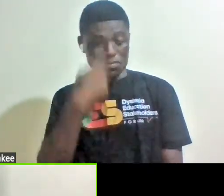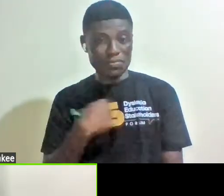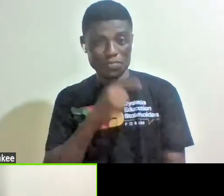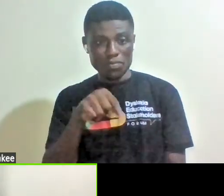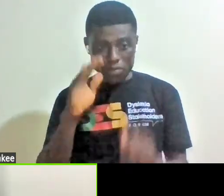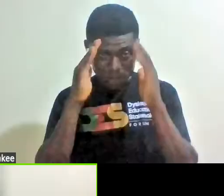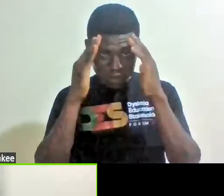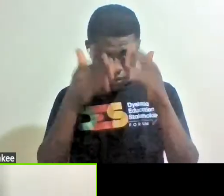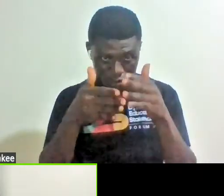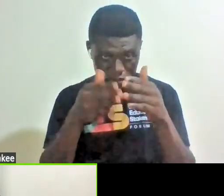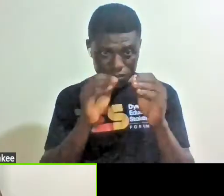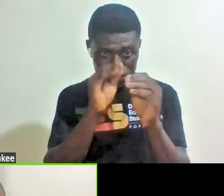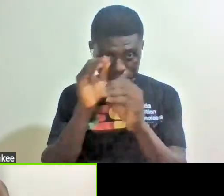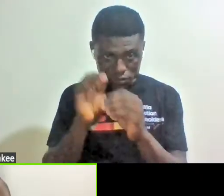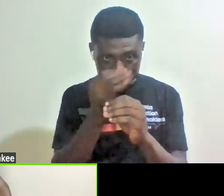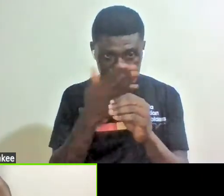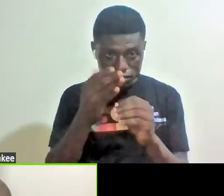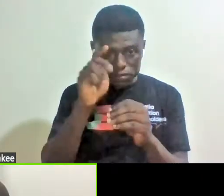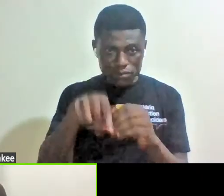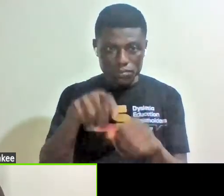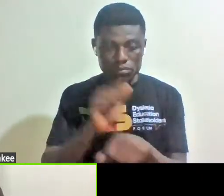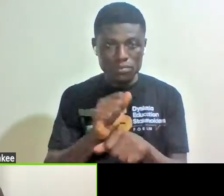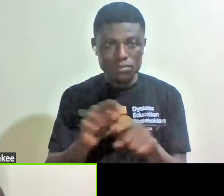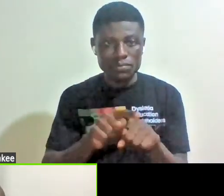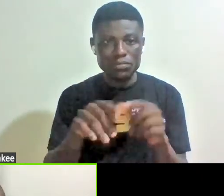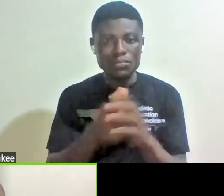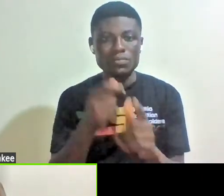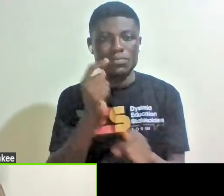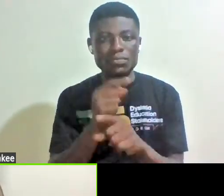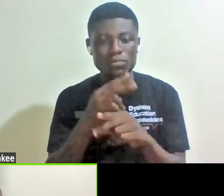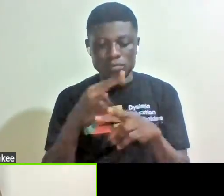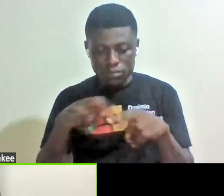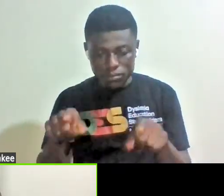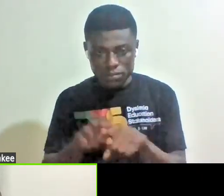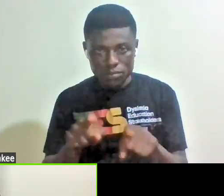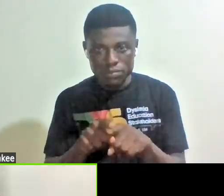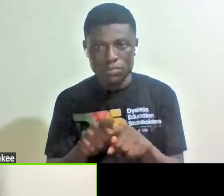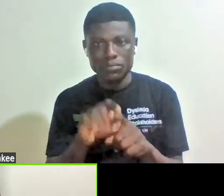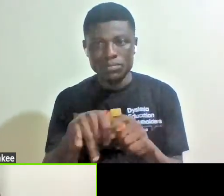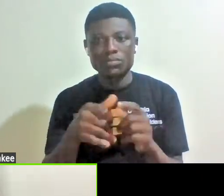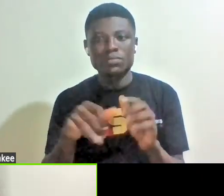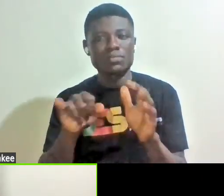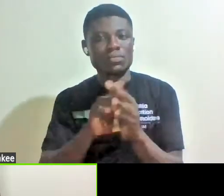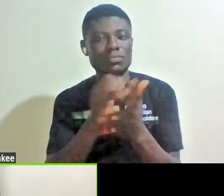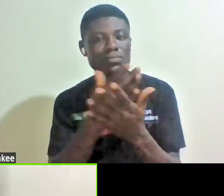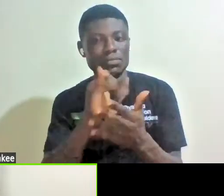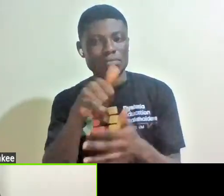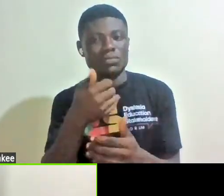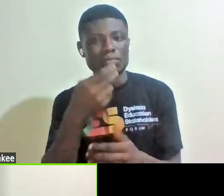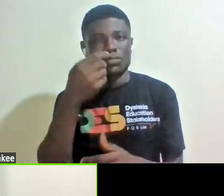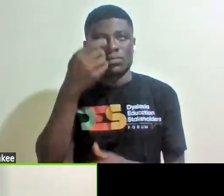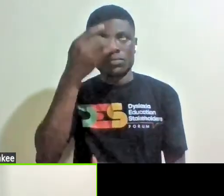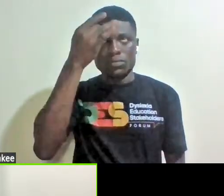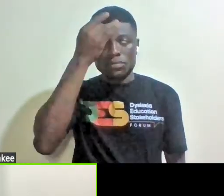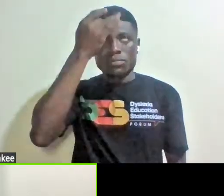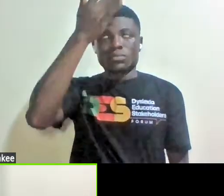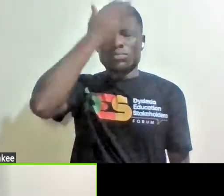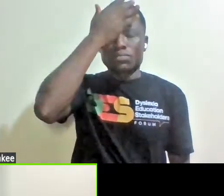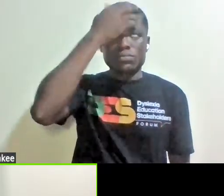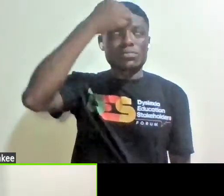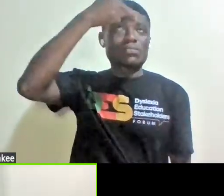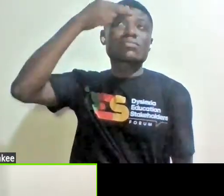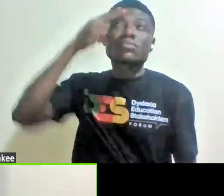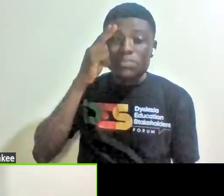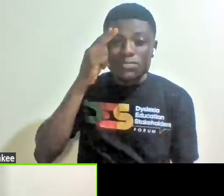the observable needs rather than the diagnoses. I think that was definitely something that will stick in my mind after today's